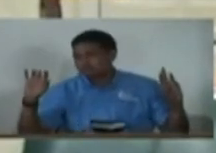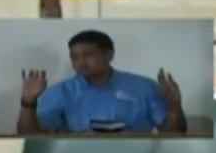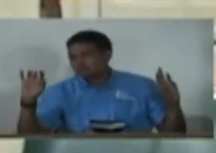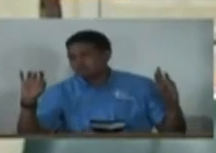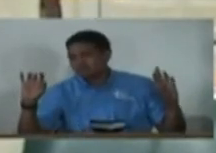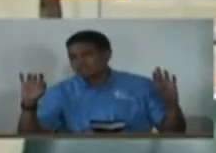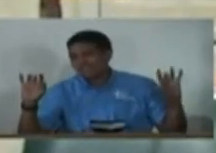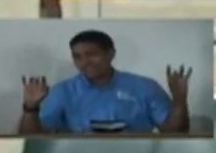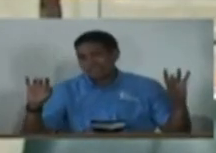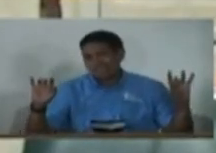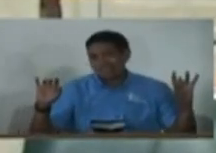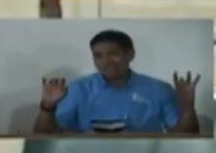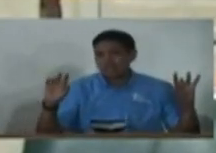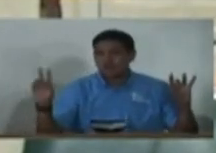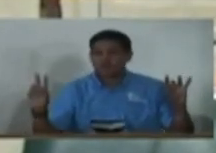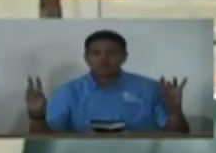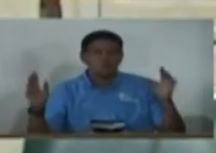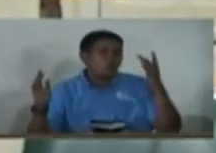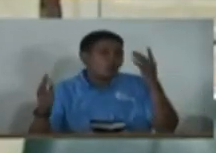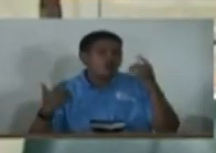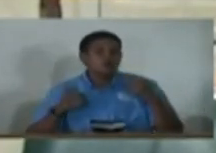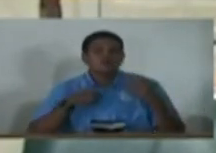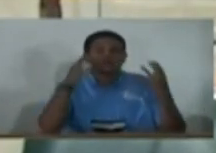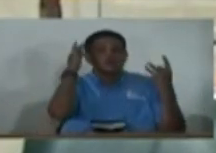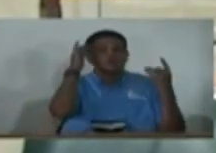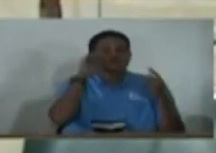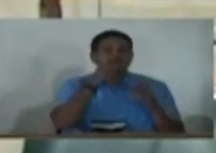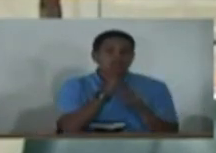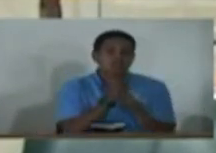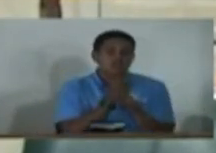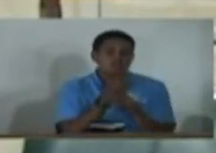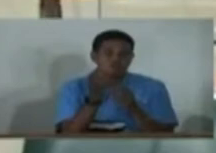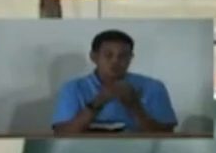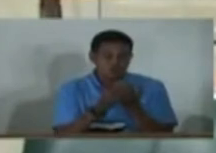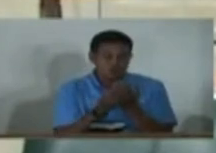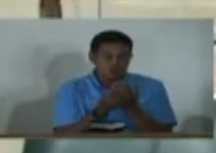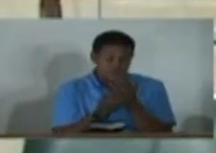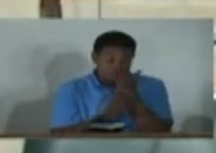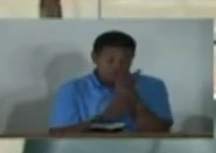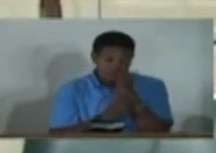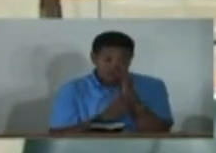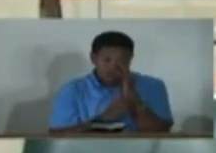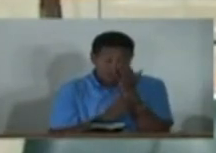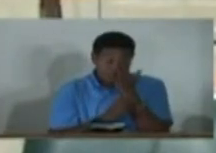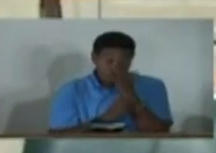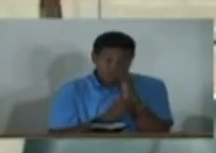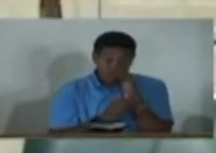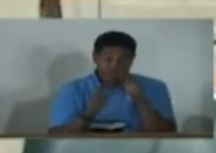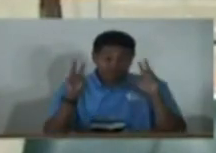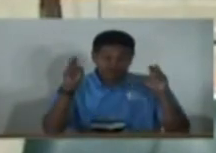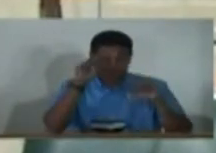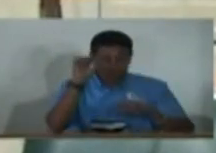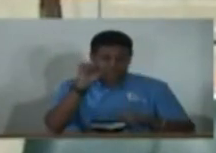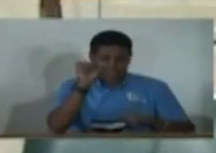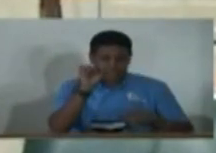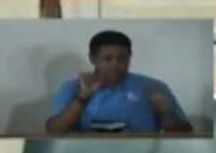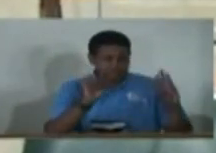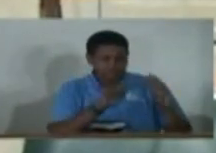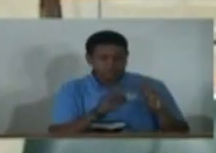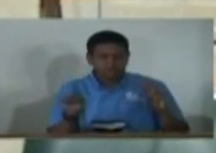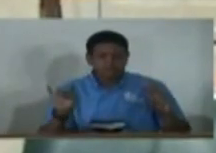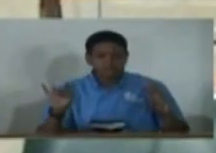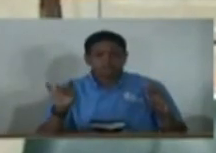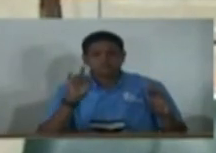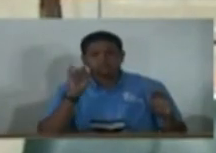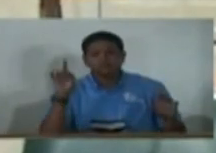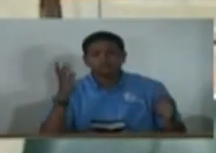considered it very carefully. And the issue for the Saturday is that it has